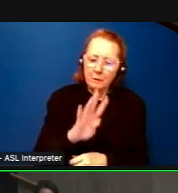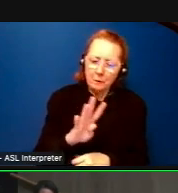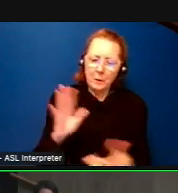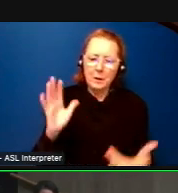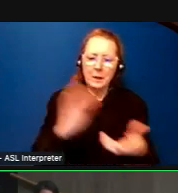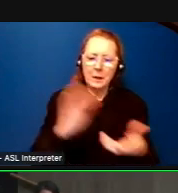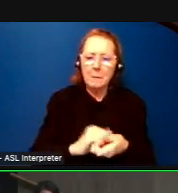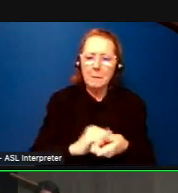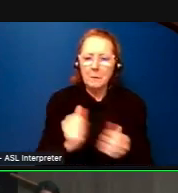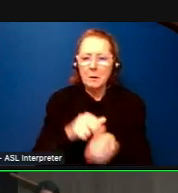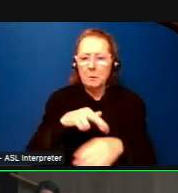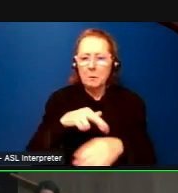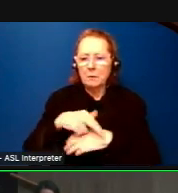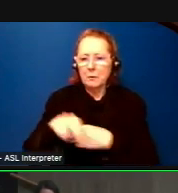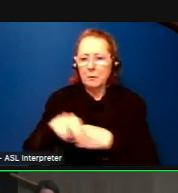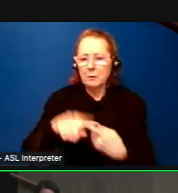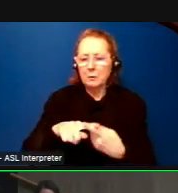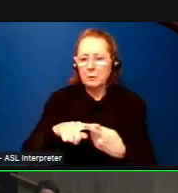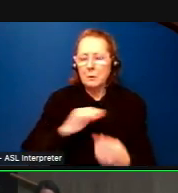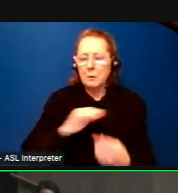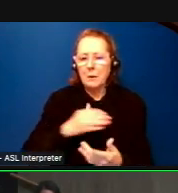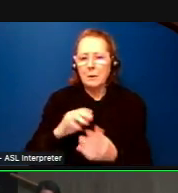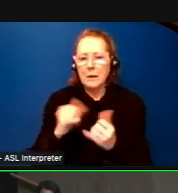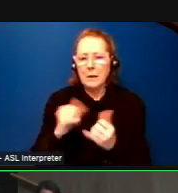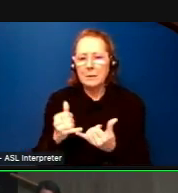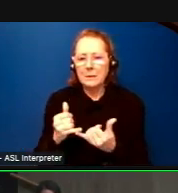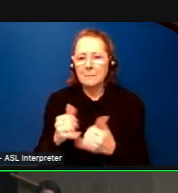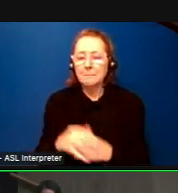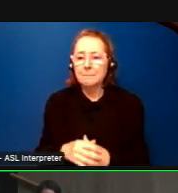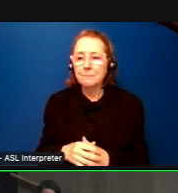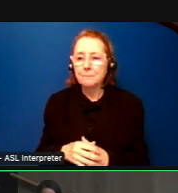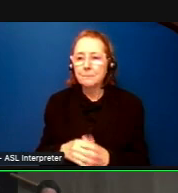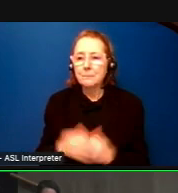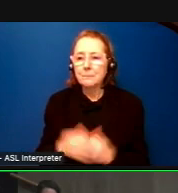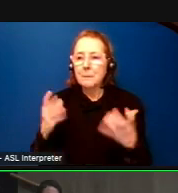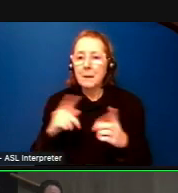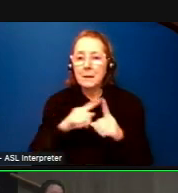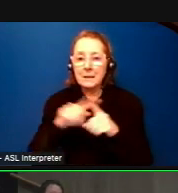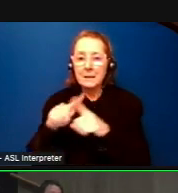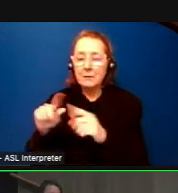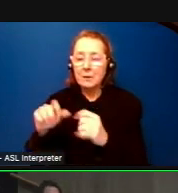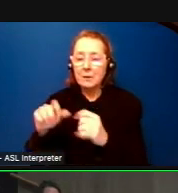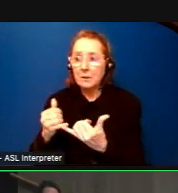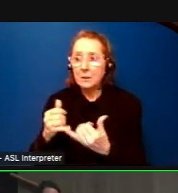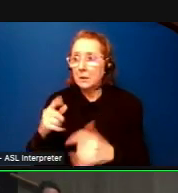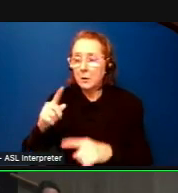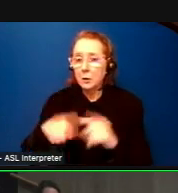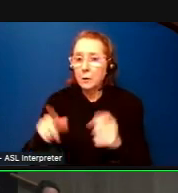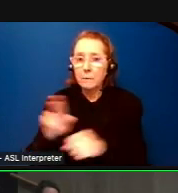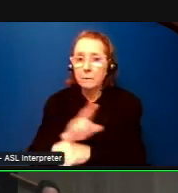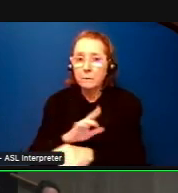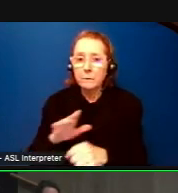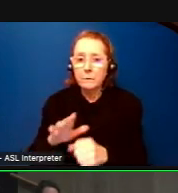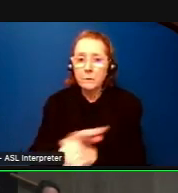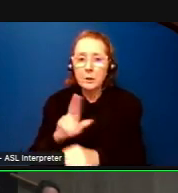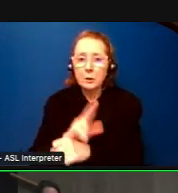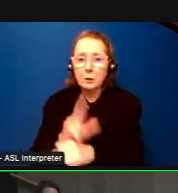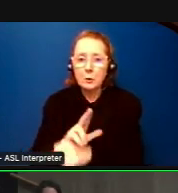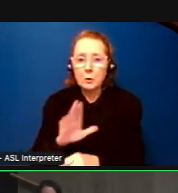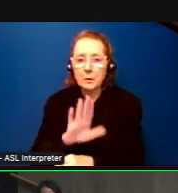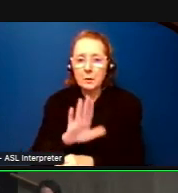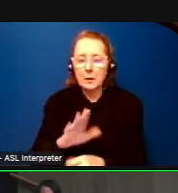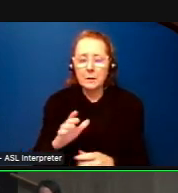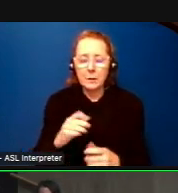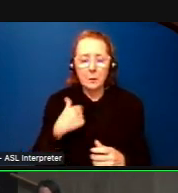referrals into the agency. So that many different agencies haven't been able to fully utilize those. So we have a